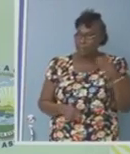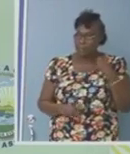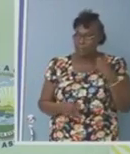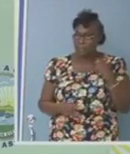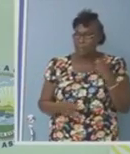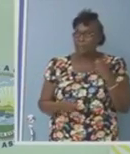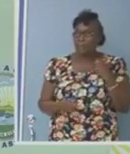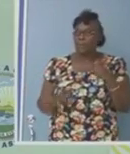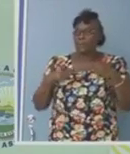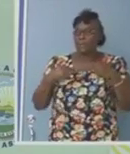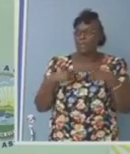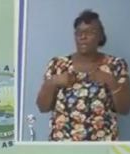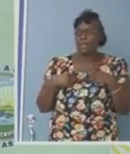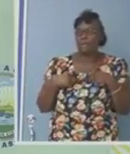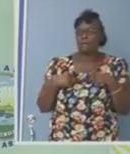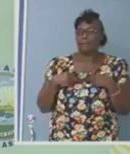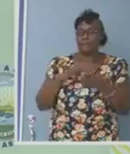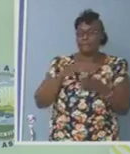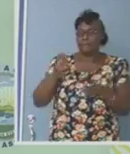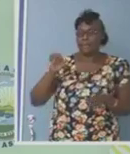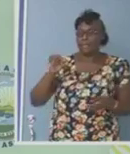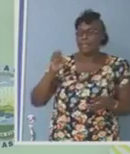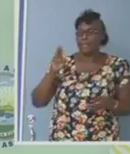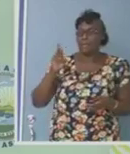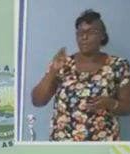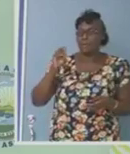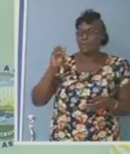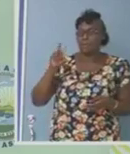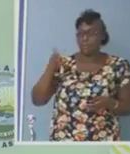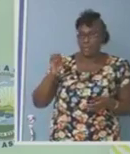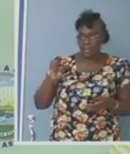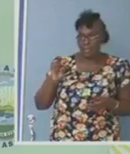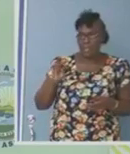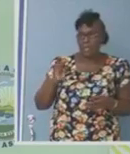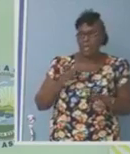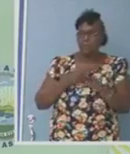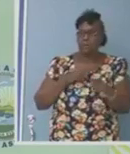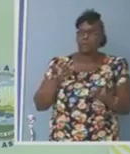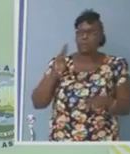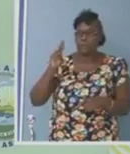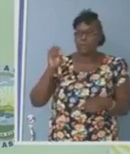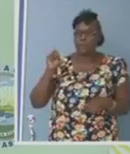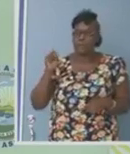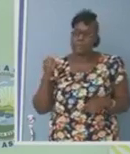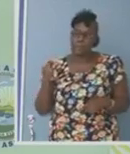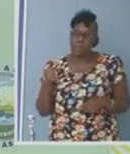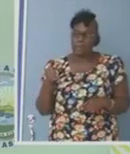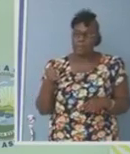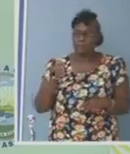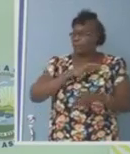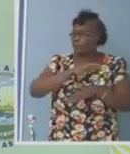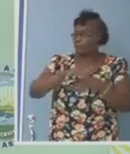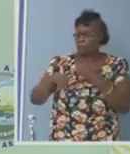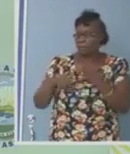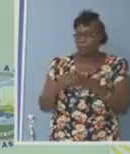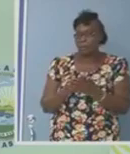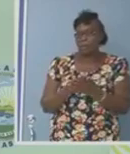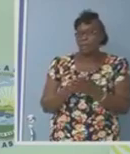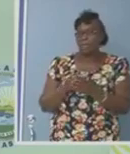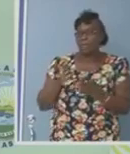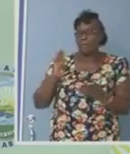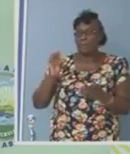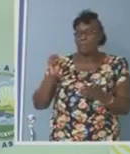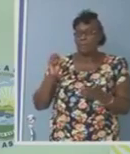direct flights emanating from Europe and one from the United States of America. Although our borders are